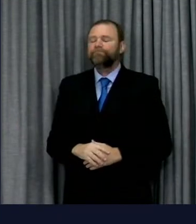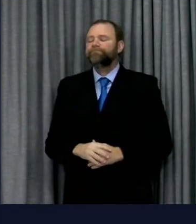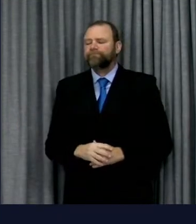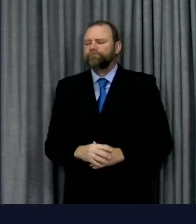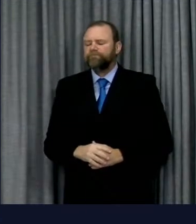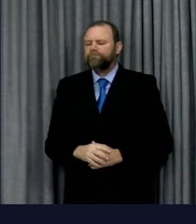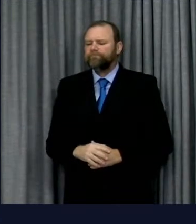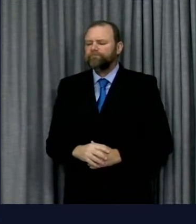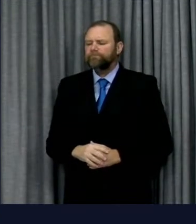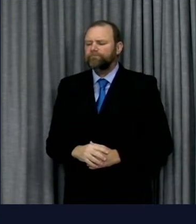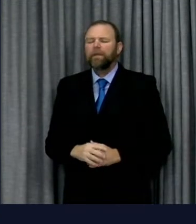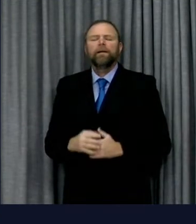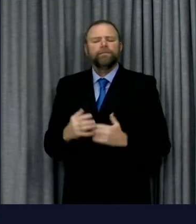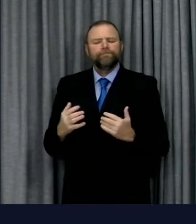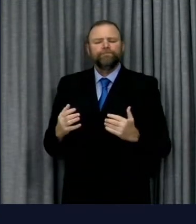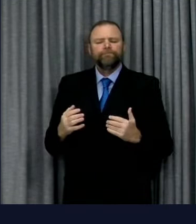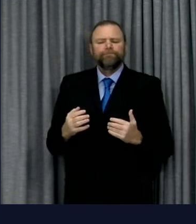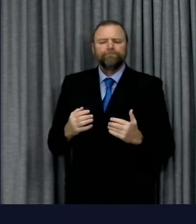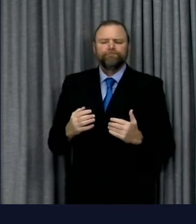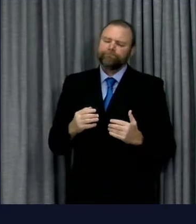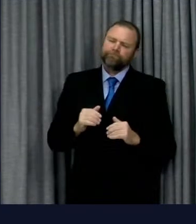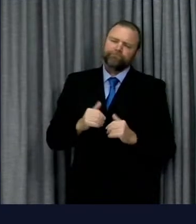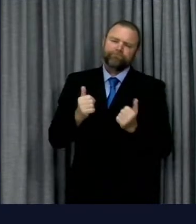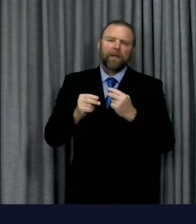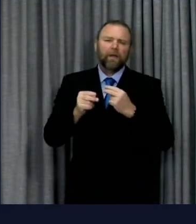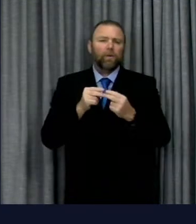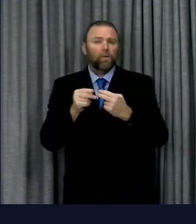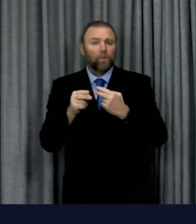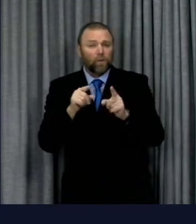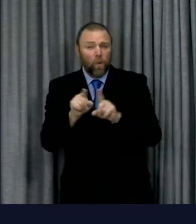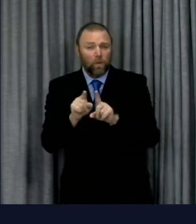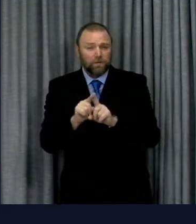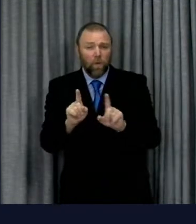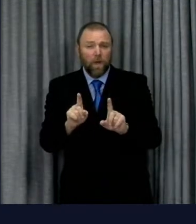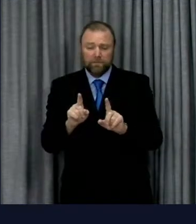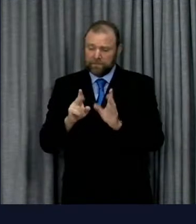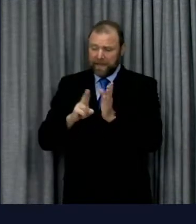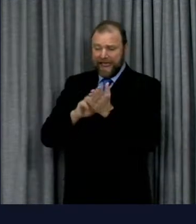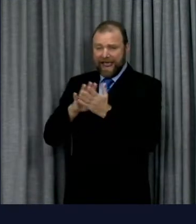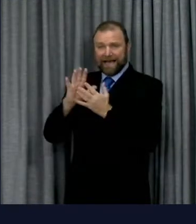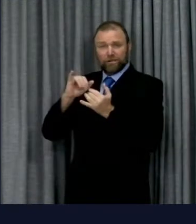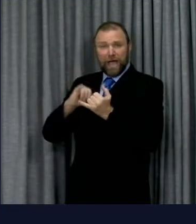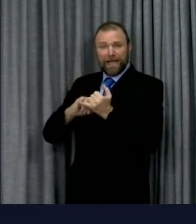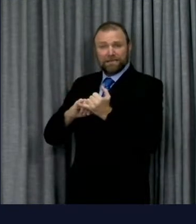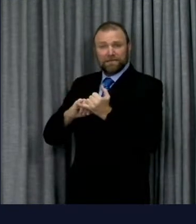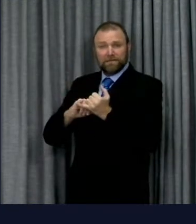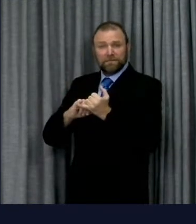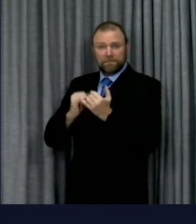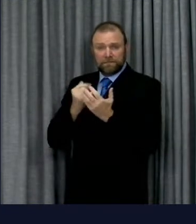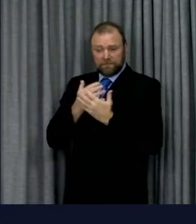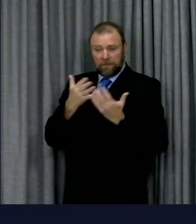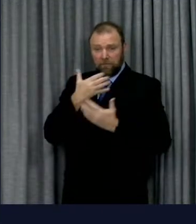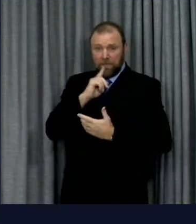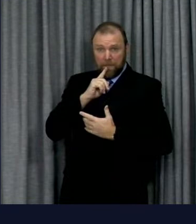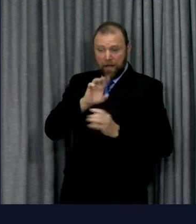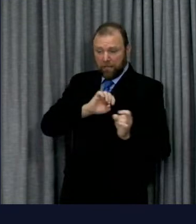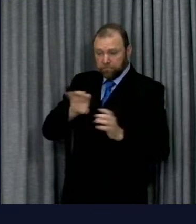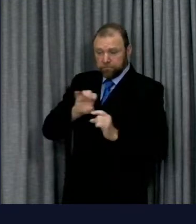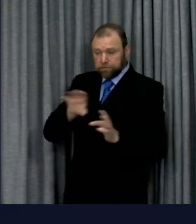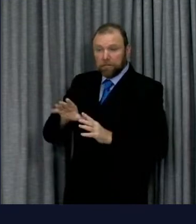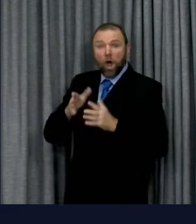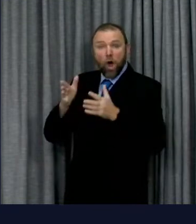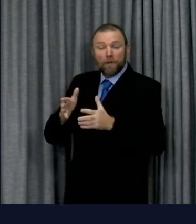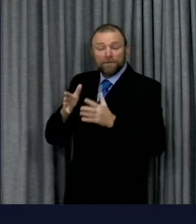Now, there's also some positive news about the impact of the wave on the NHS. Hospitalisations for COVID-19 can